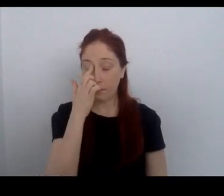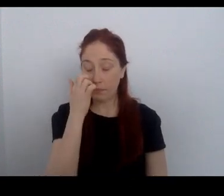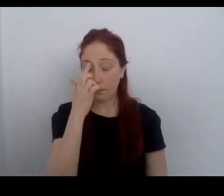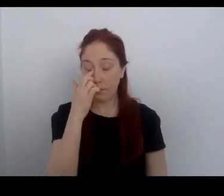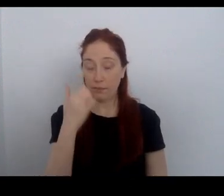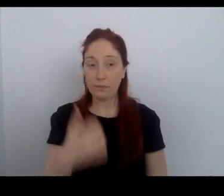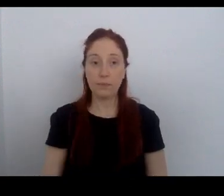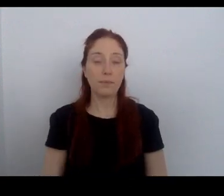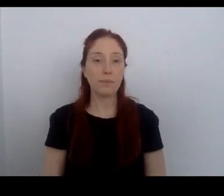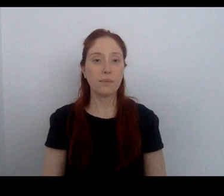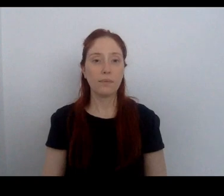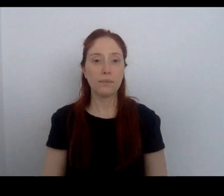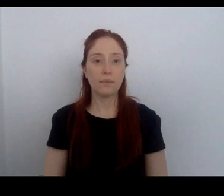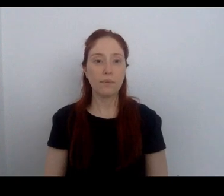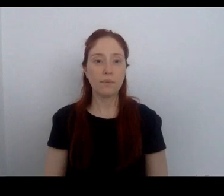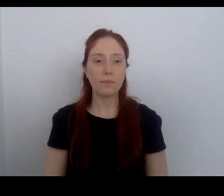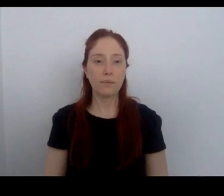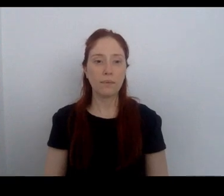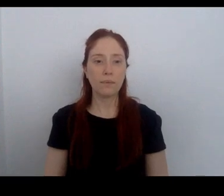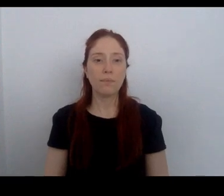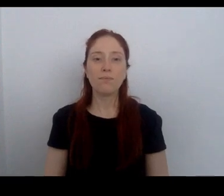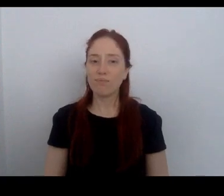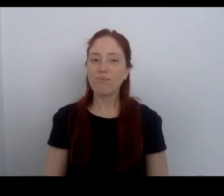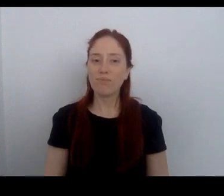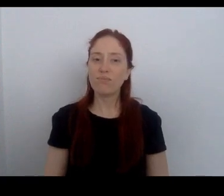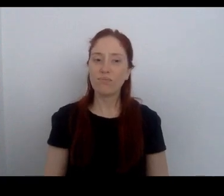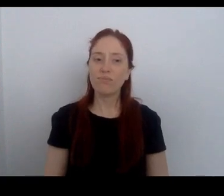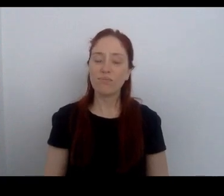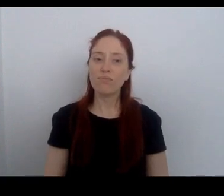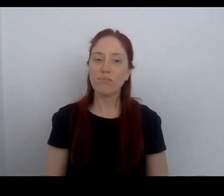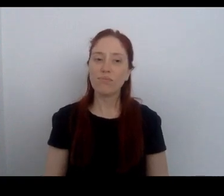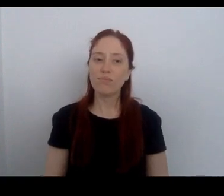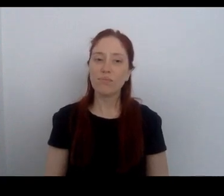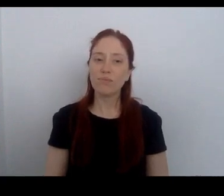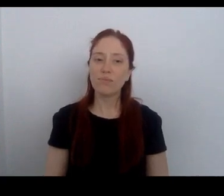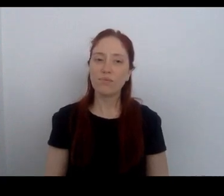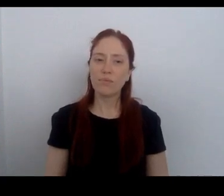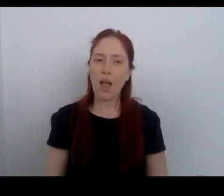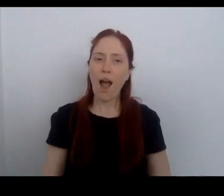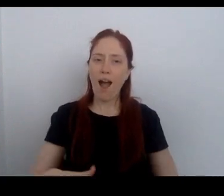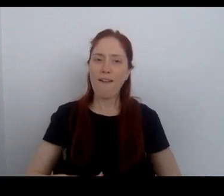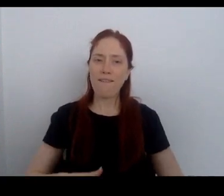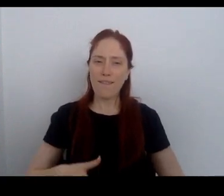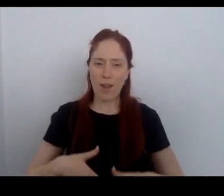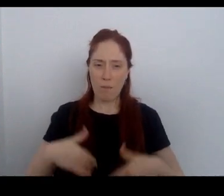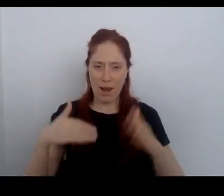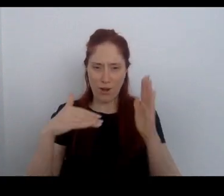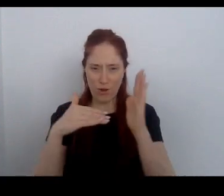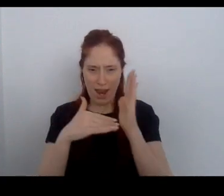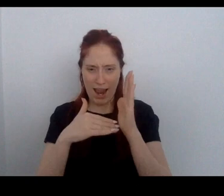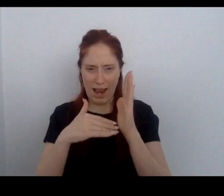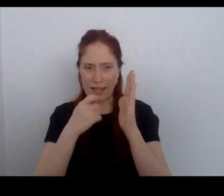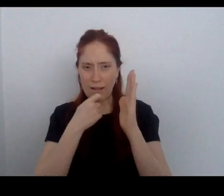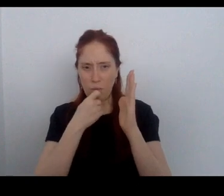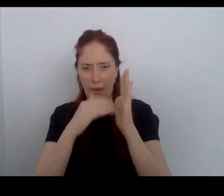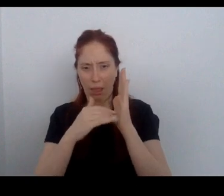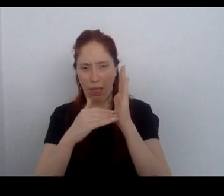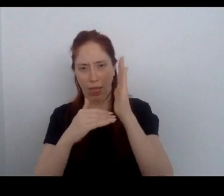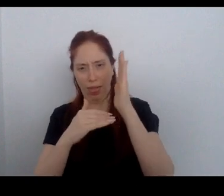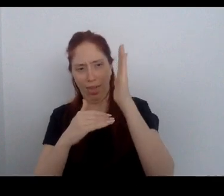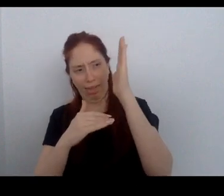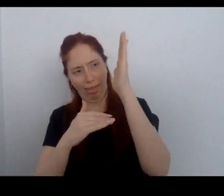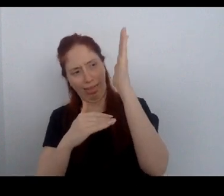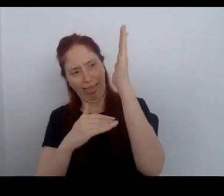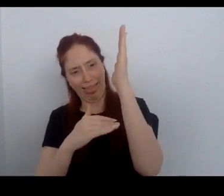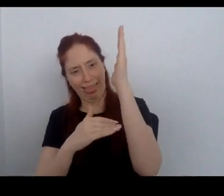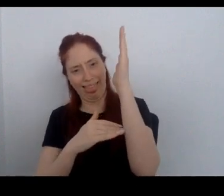Yeah, I think my chair has got like grown a little bit, perhaps taller than the one that's in front of us, but I think